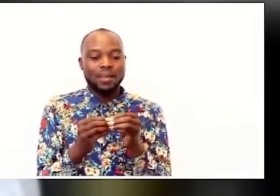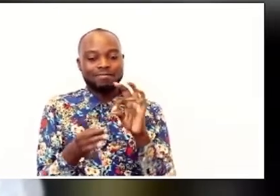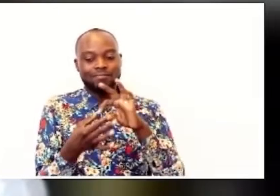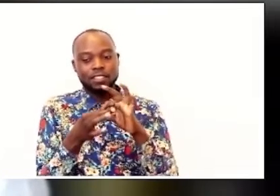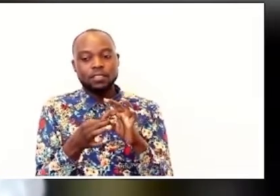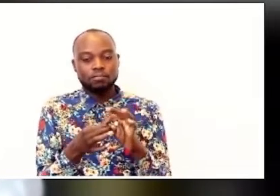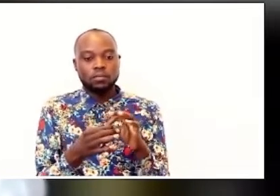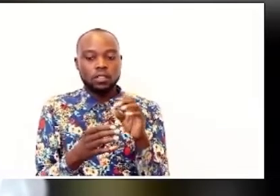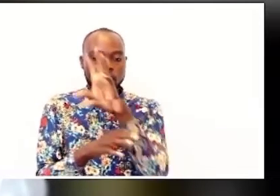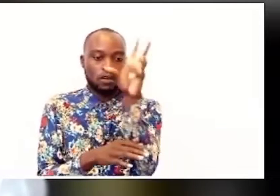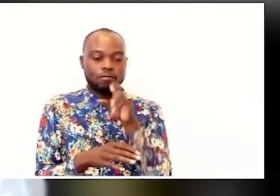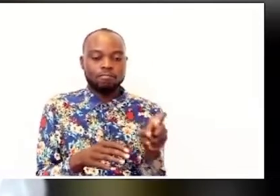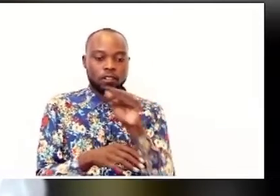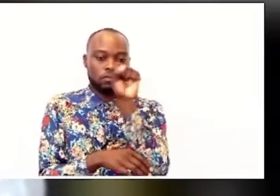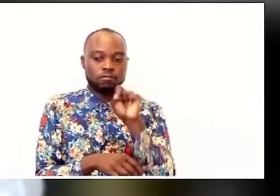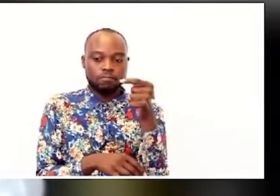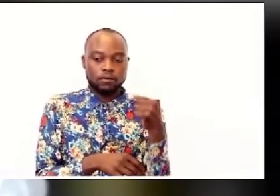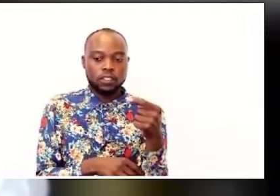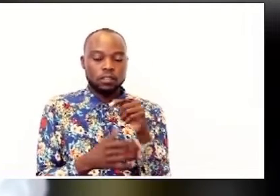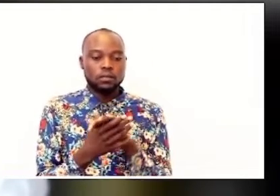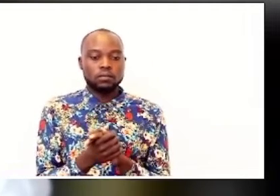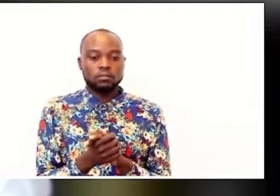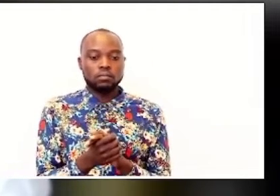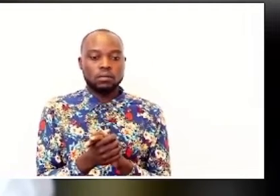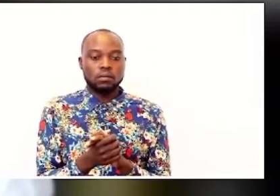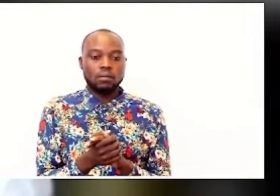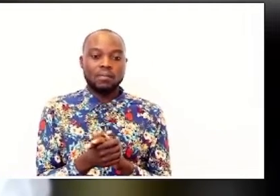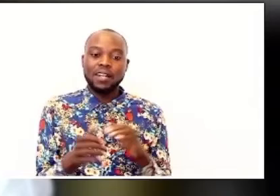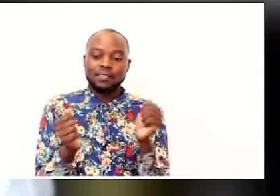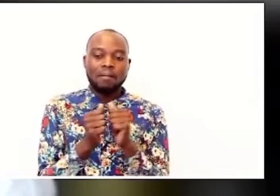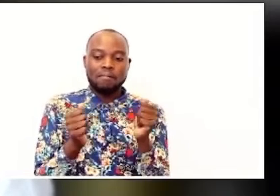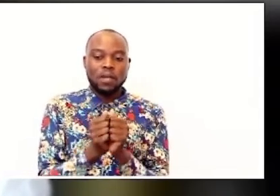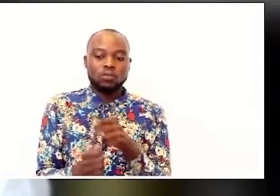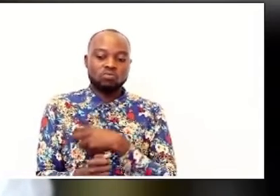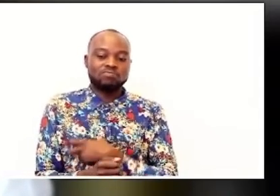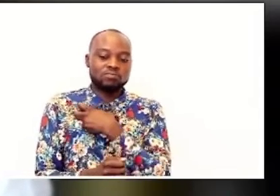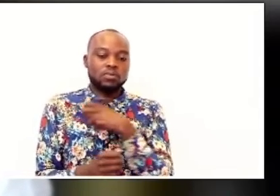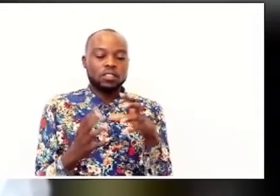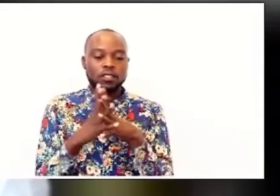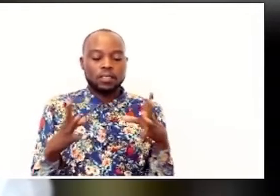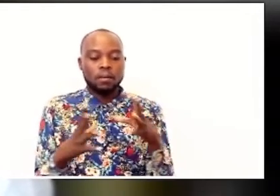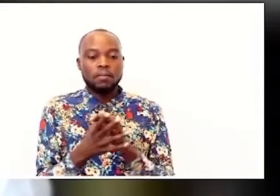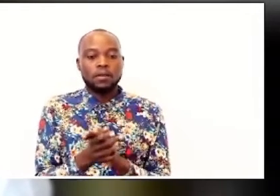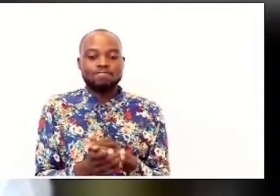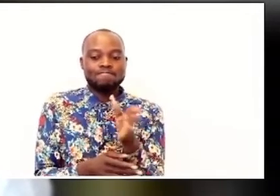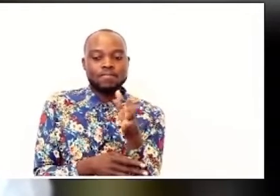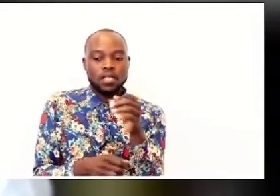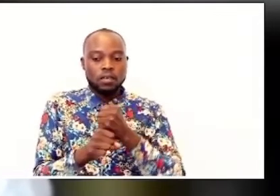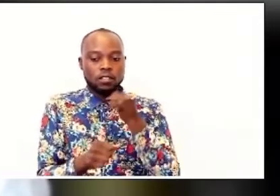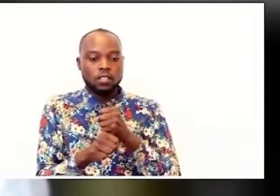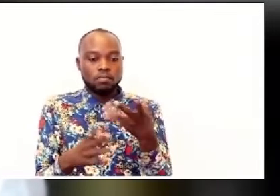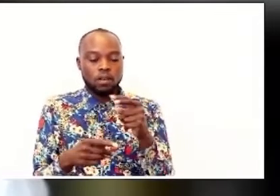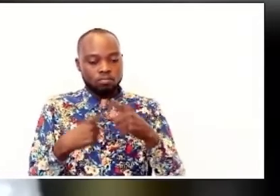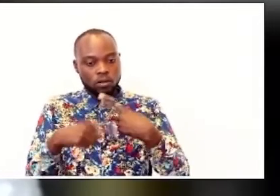African states, there are several scenarios of disappointing outcomes for climate action that you can actually